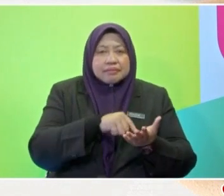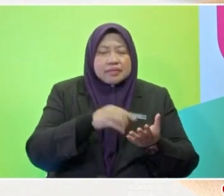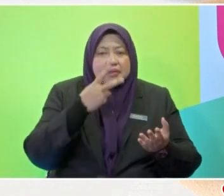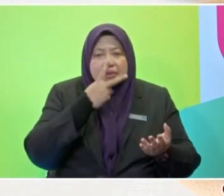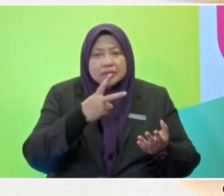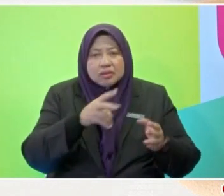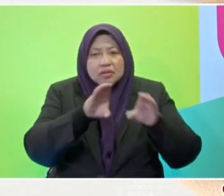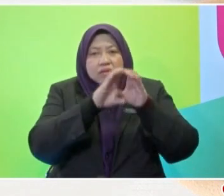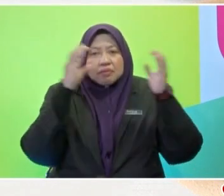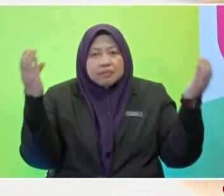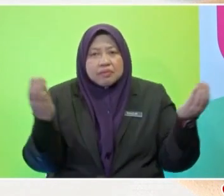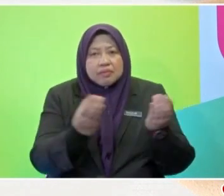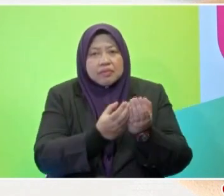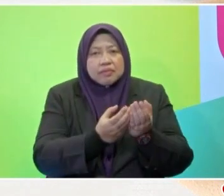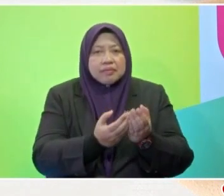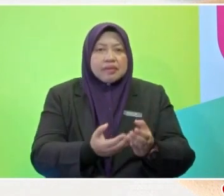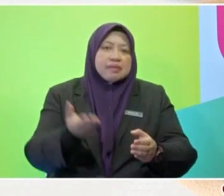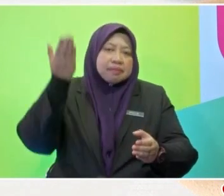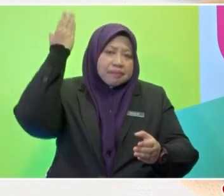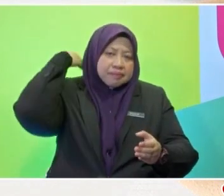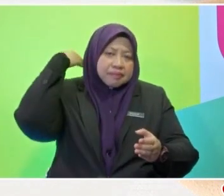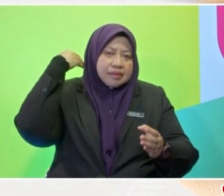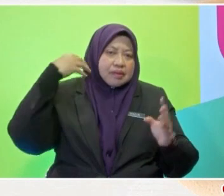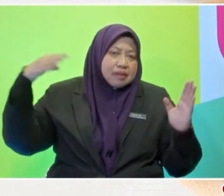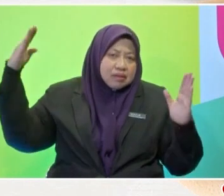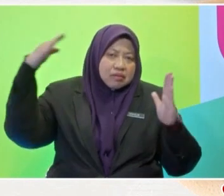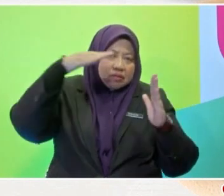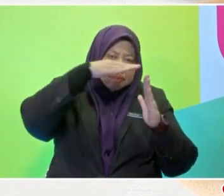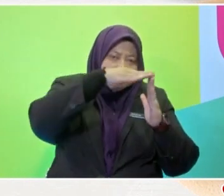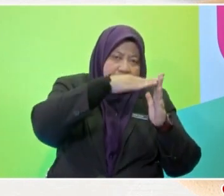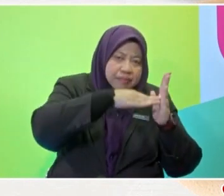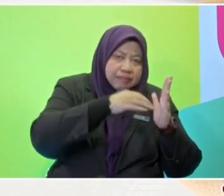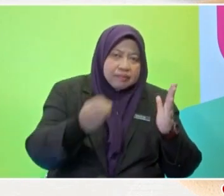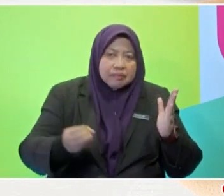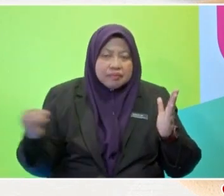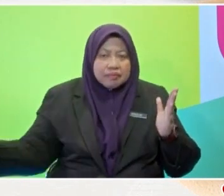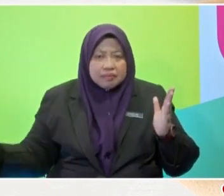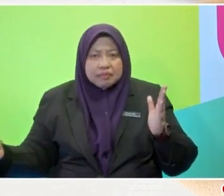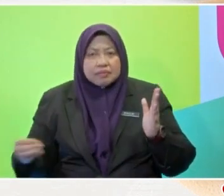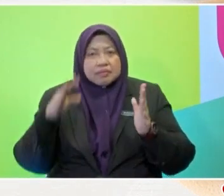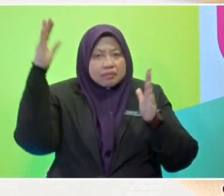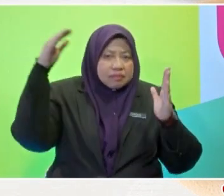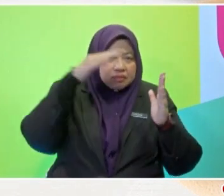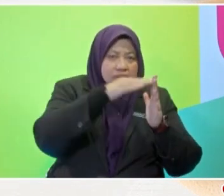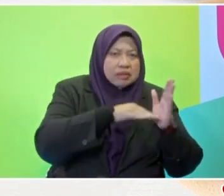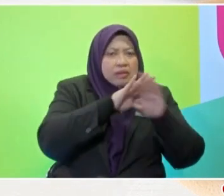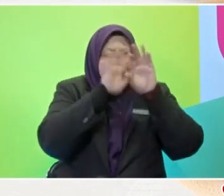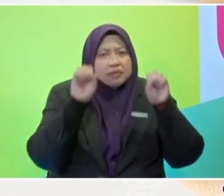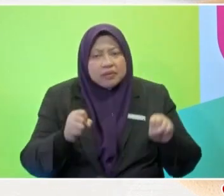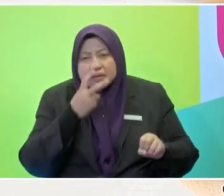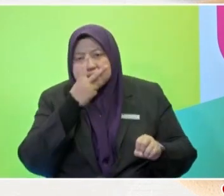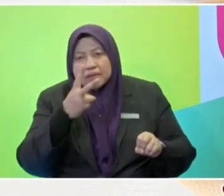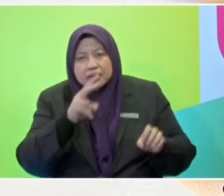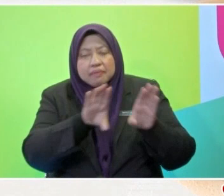ball which is behind the opaque object, we cannot because the ball is behind the opaque object, we cannot see the